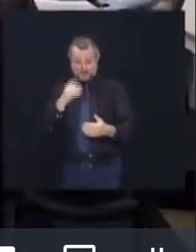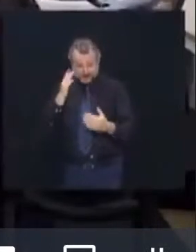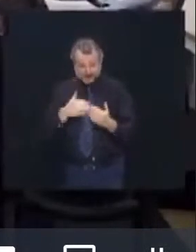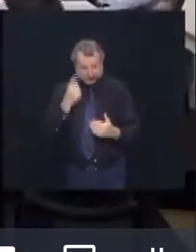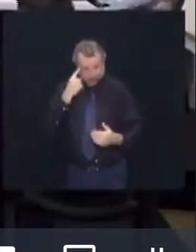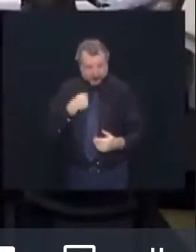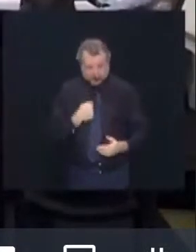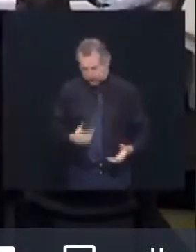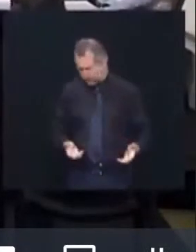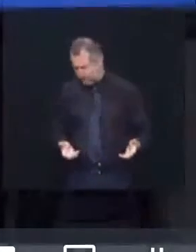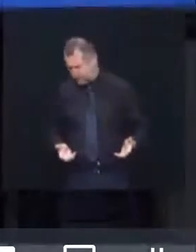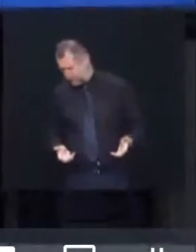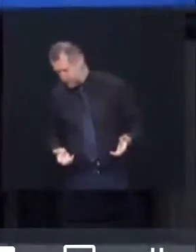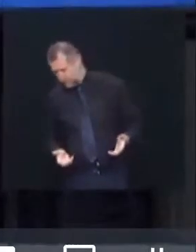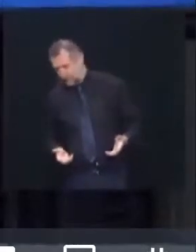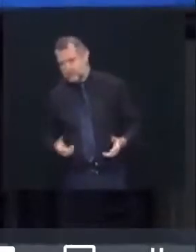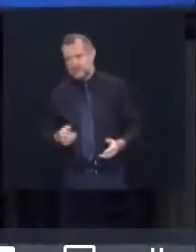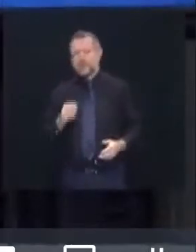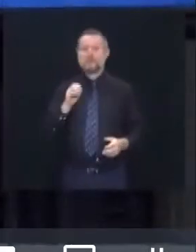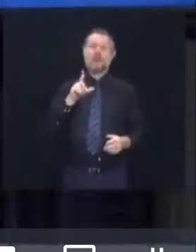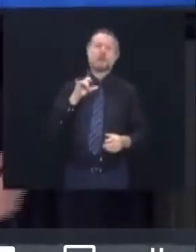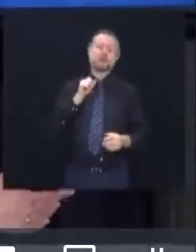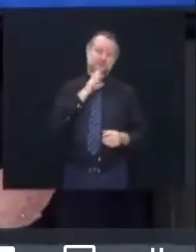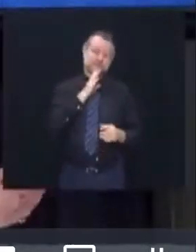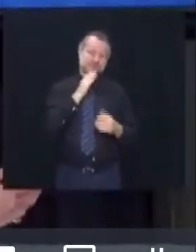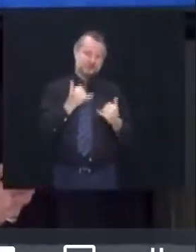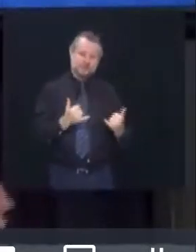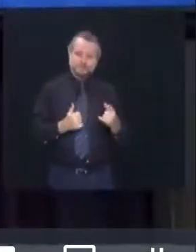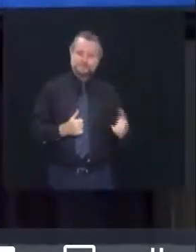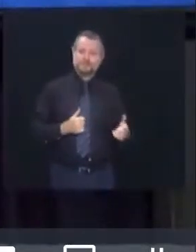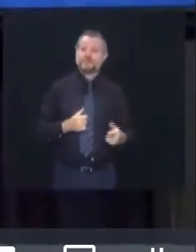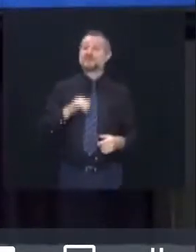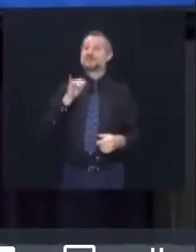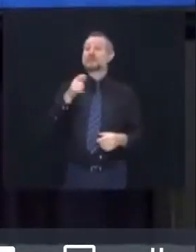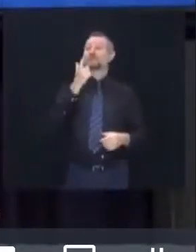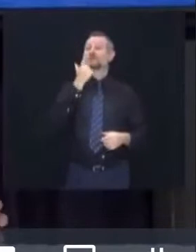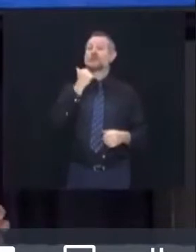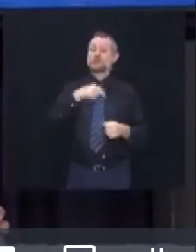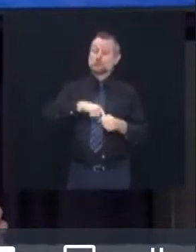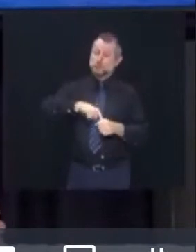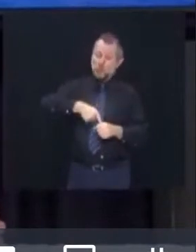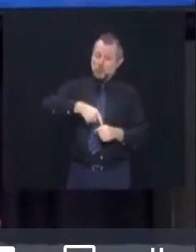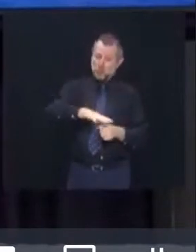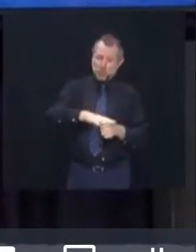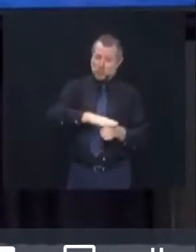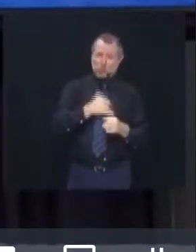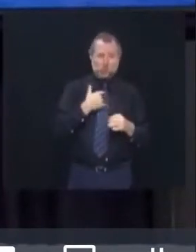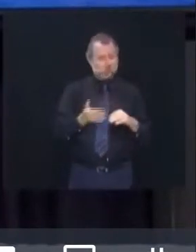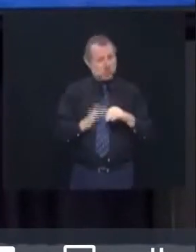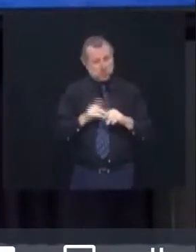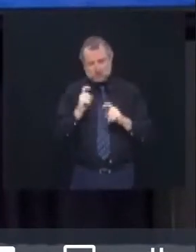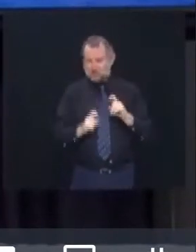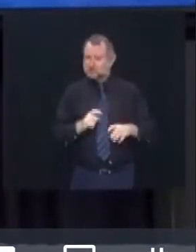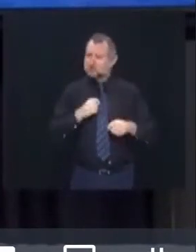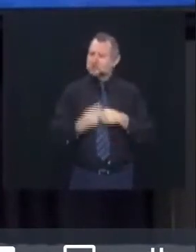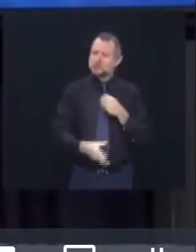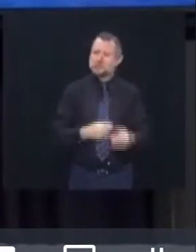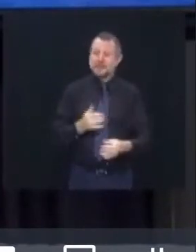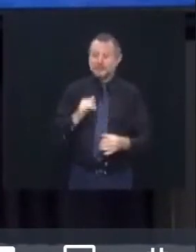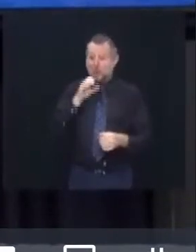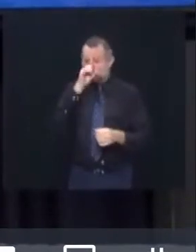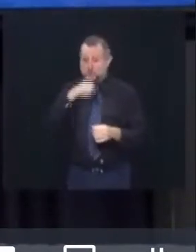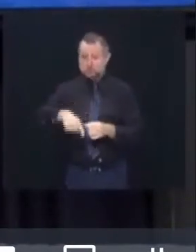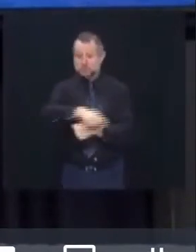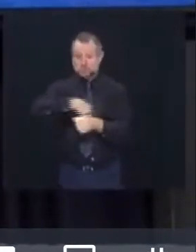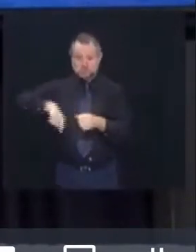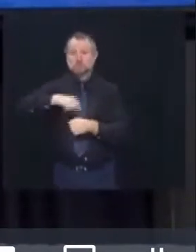your question on the testing, we are increasing the testing in those red zones, as the governor said, but also in the orange and the yellow zones. One of the